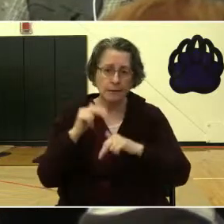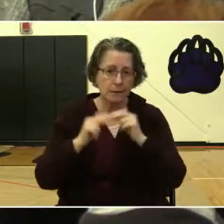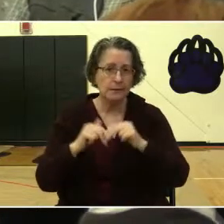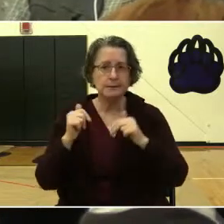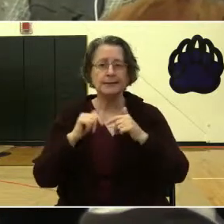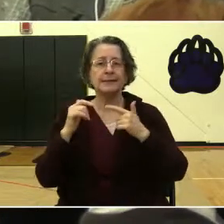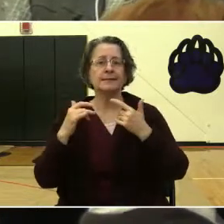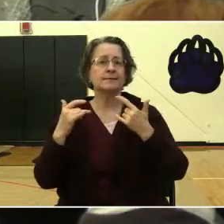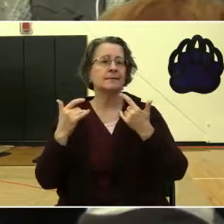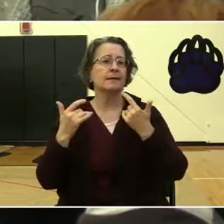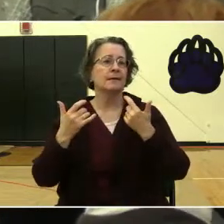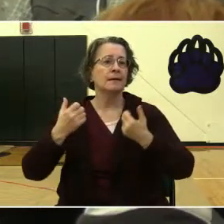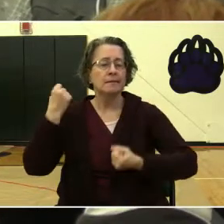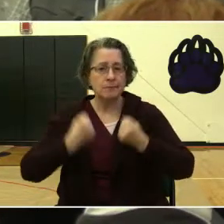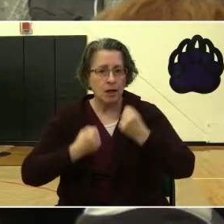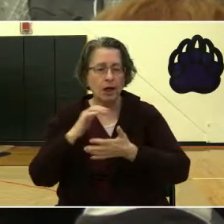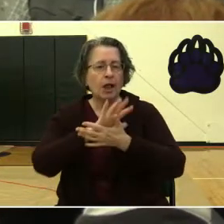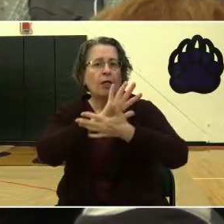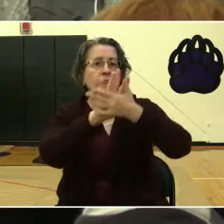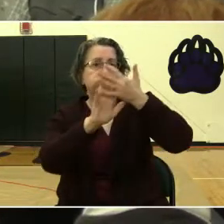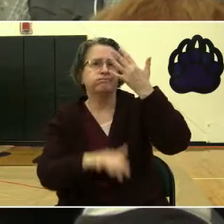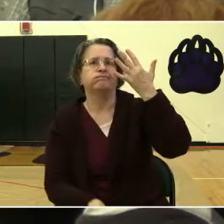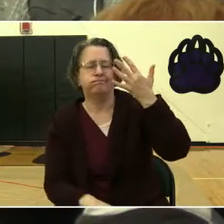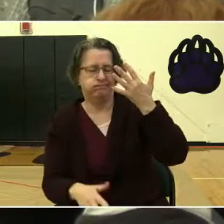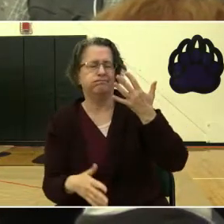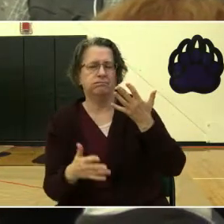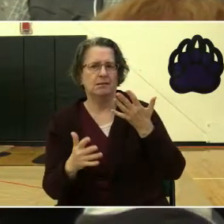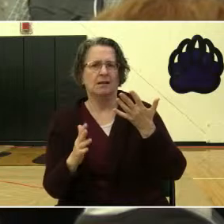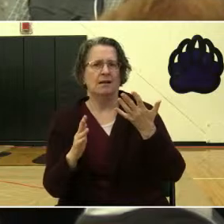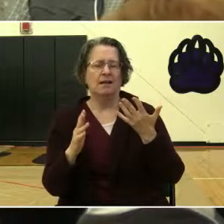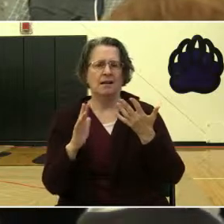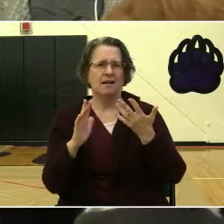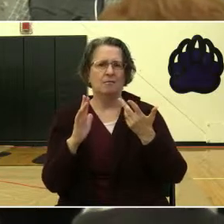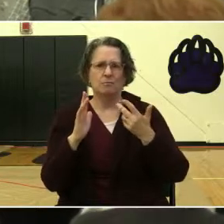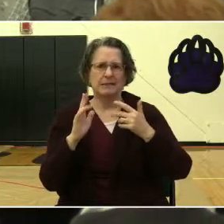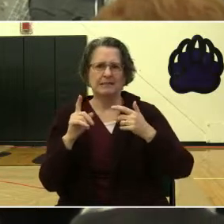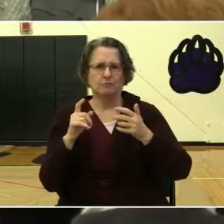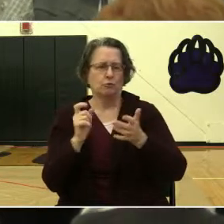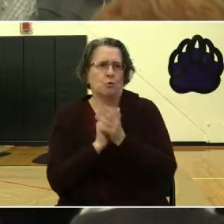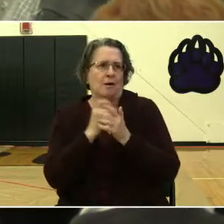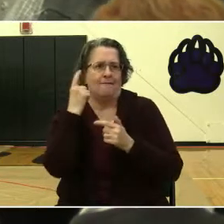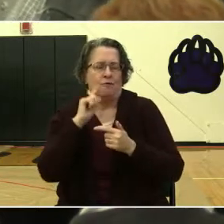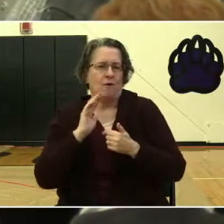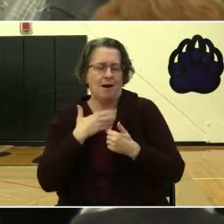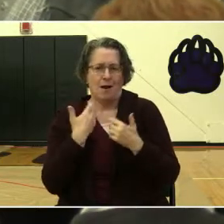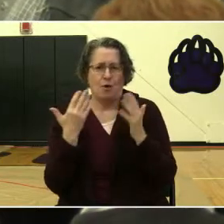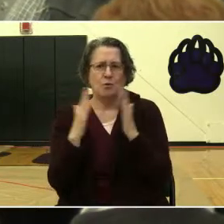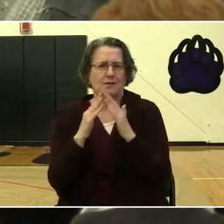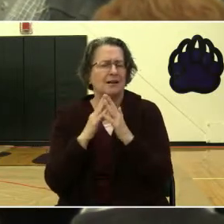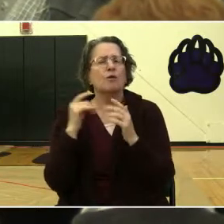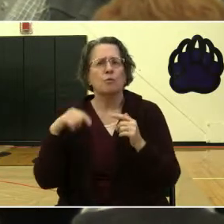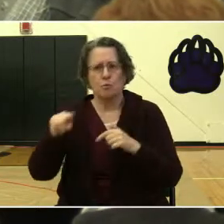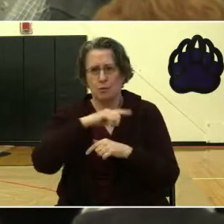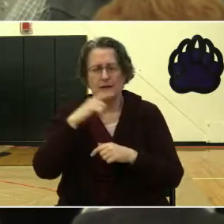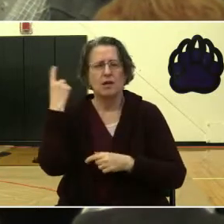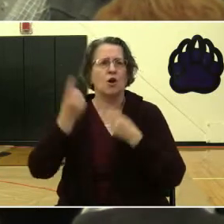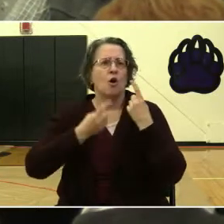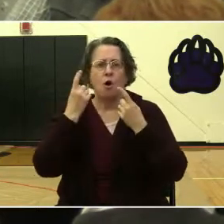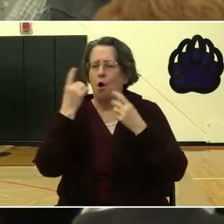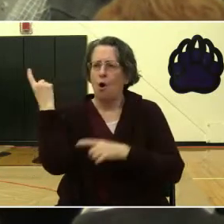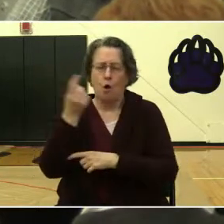think if we were looking to have a meaningful impact um you know it should be in magnitudes much higher